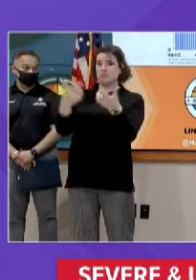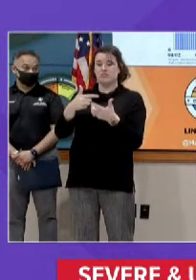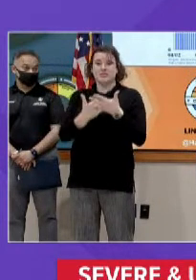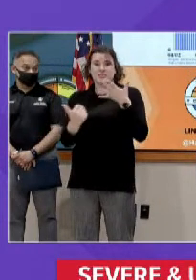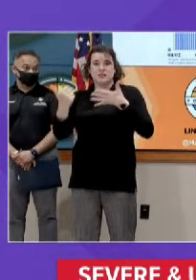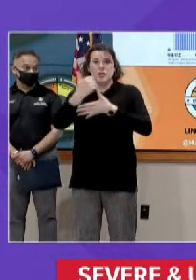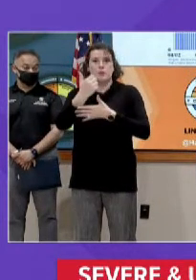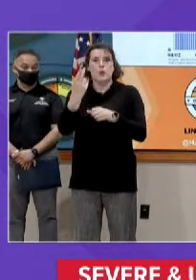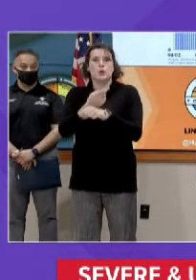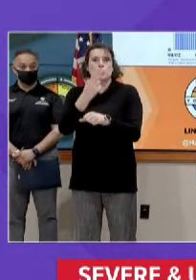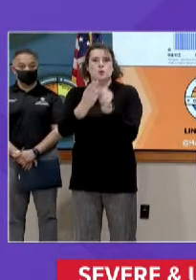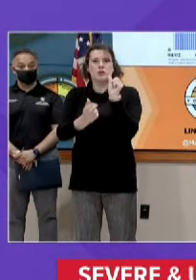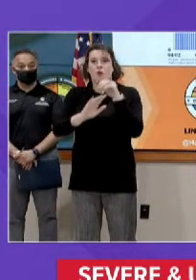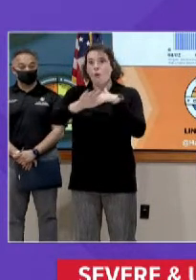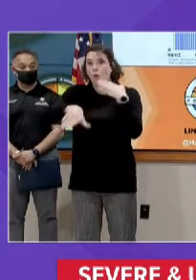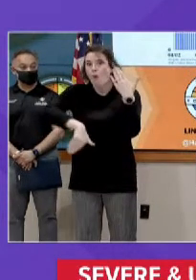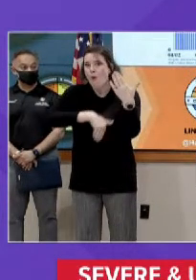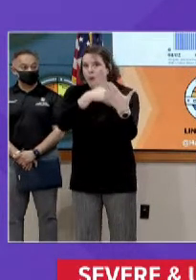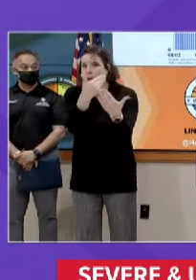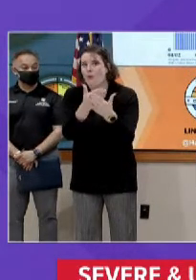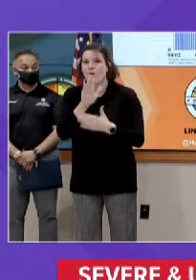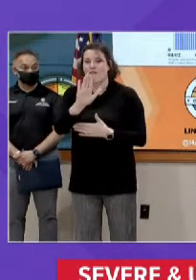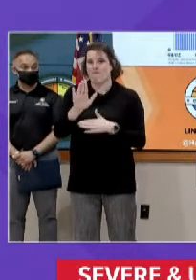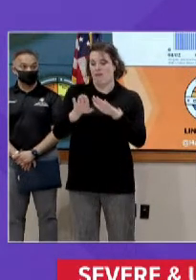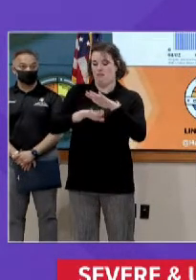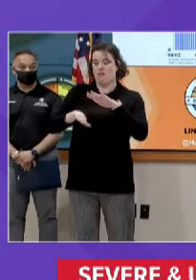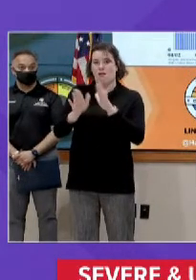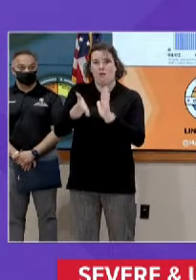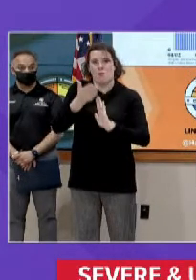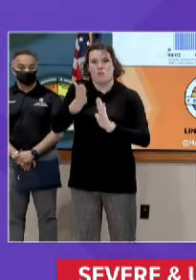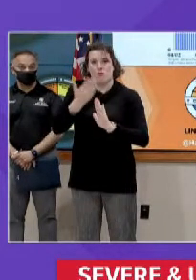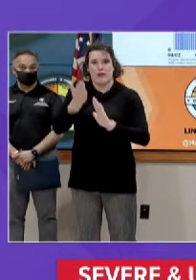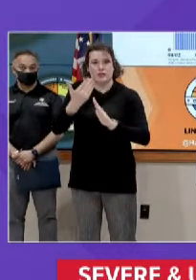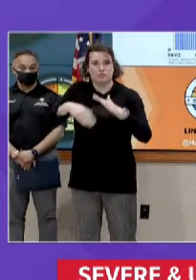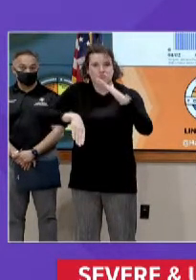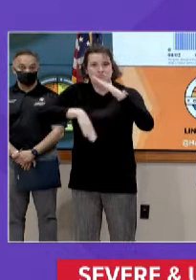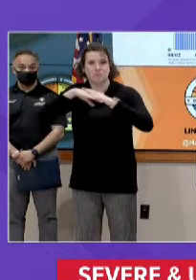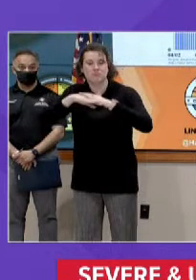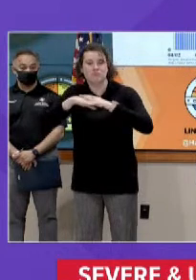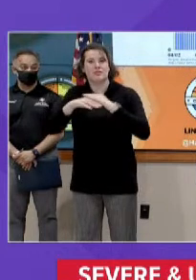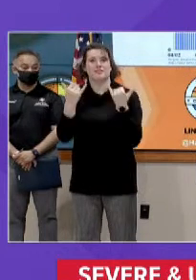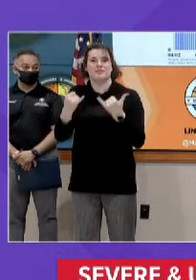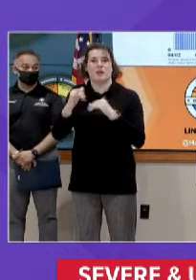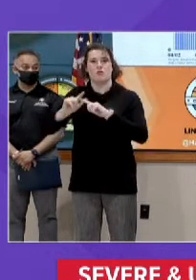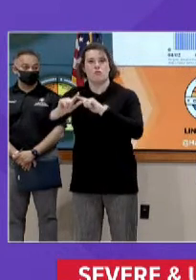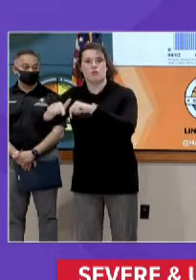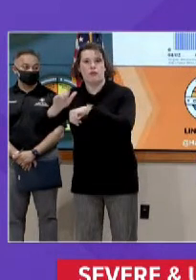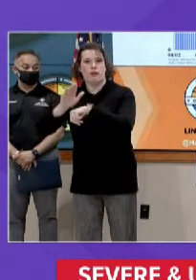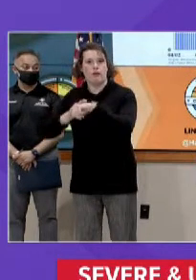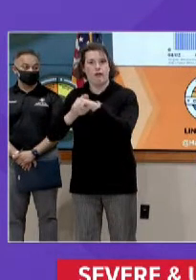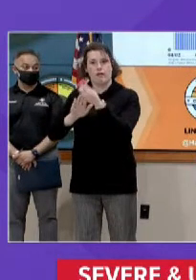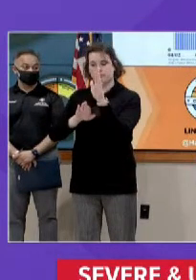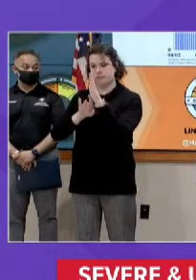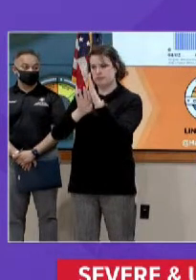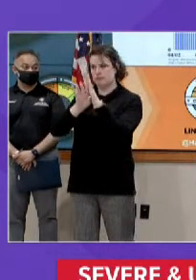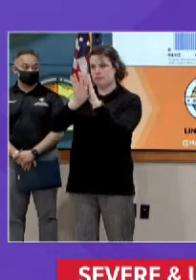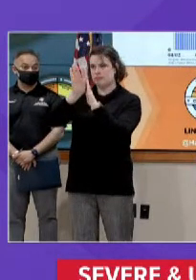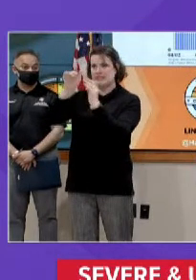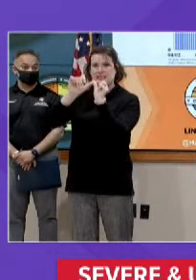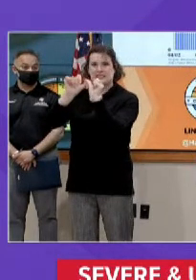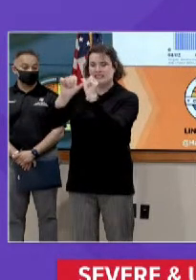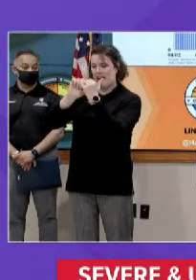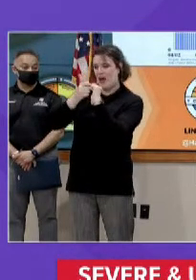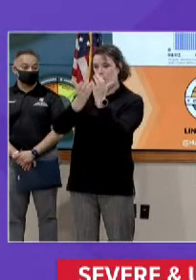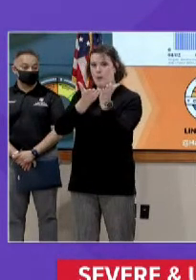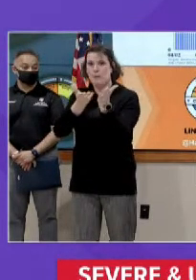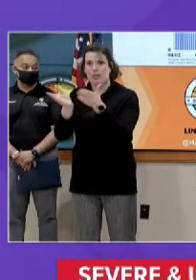100% of their base operational capacity right now and are beginning to have to rely on surge contingency plans.